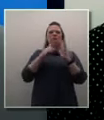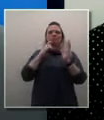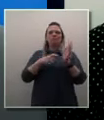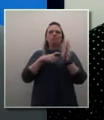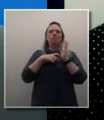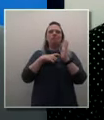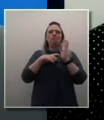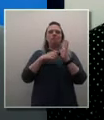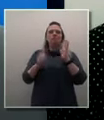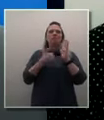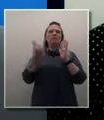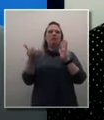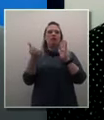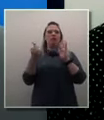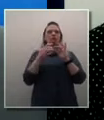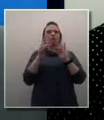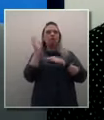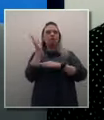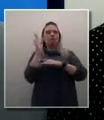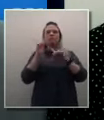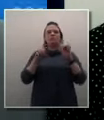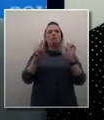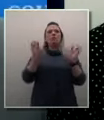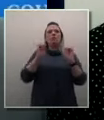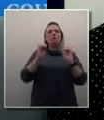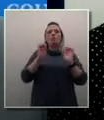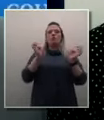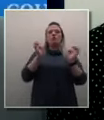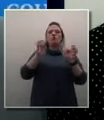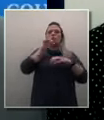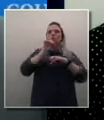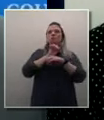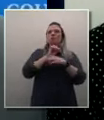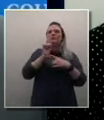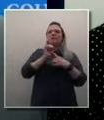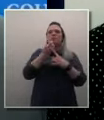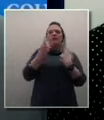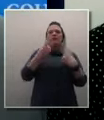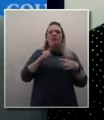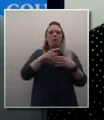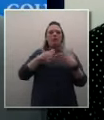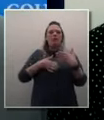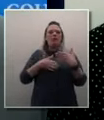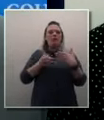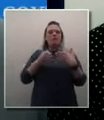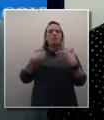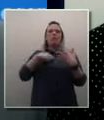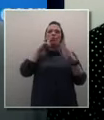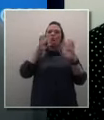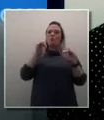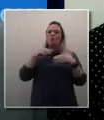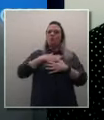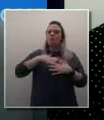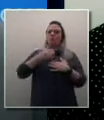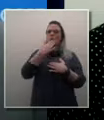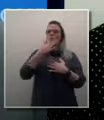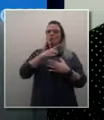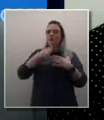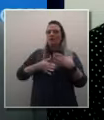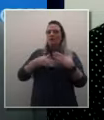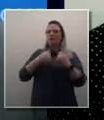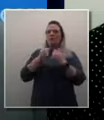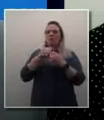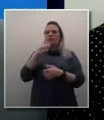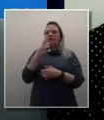one, but we did not have any real emergency situations this weekend, so I hope you all had a very good weekend. I'm here with Dr.